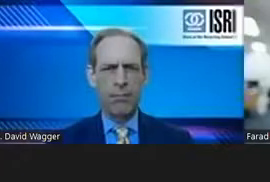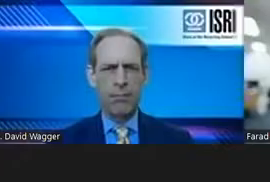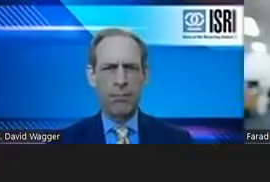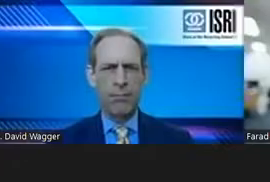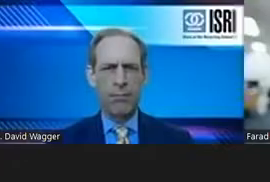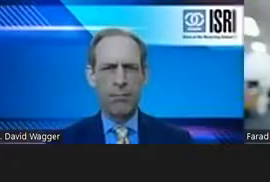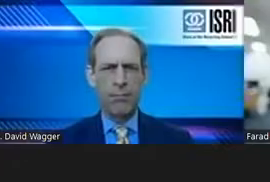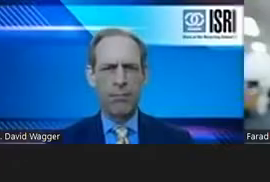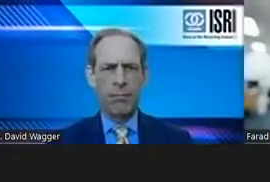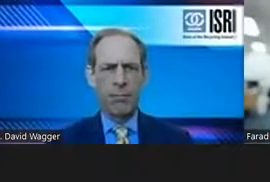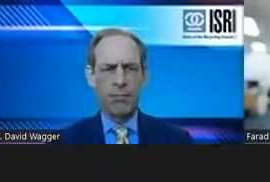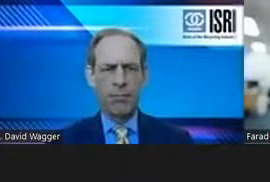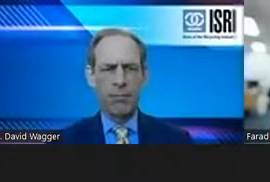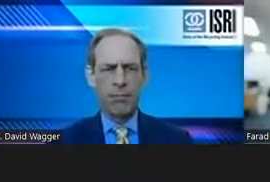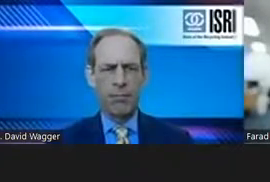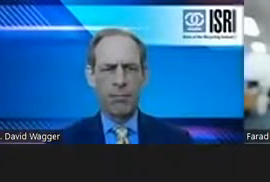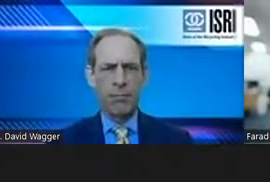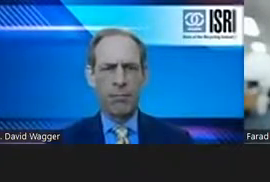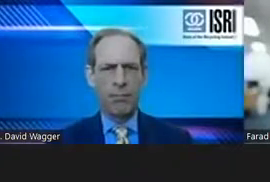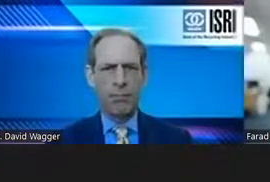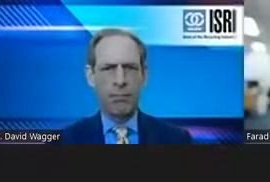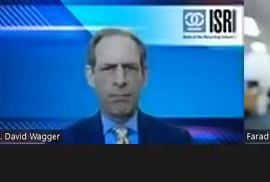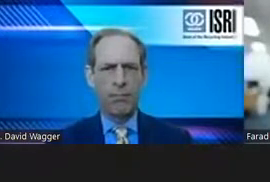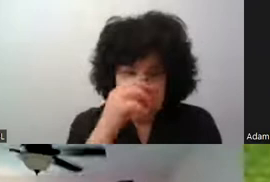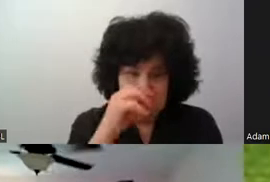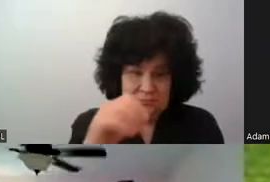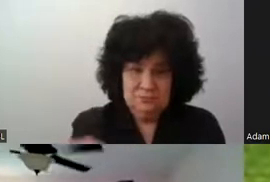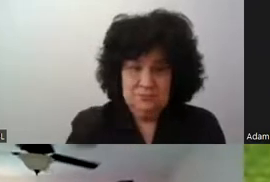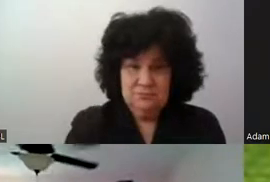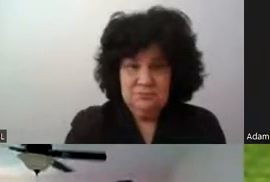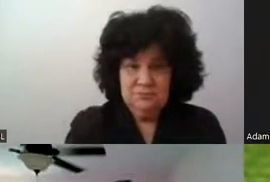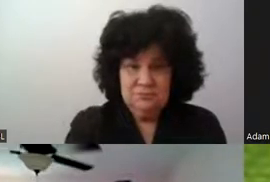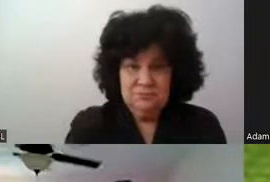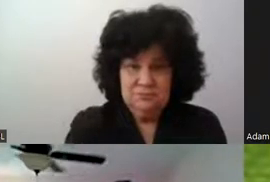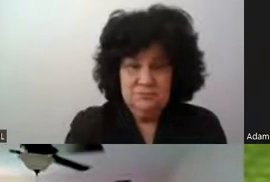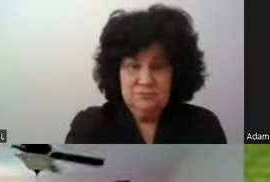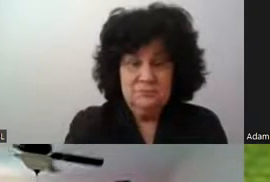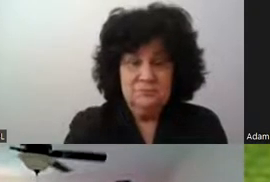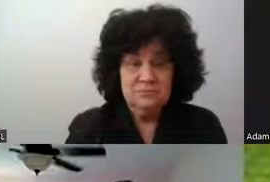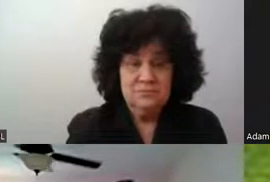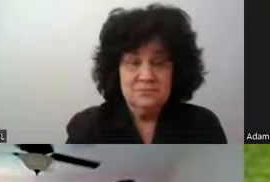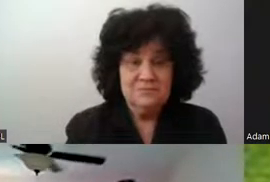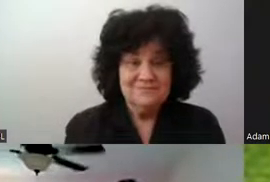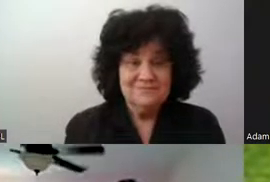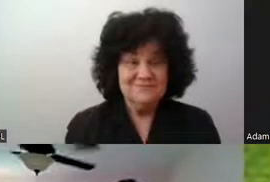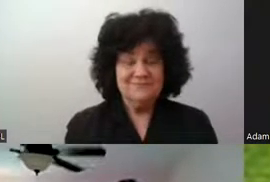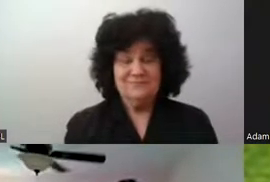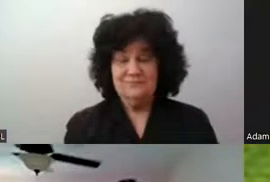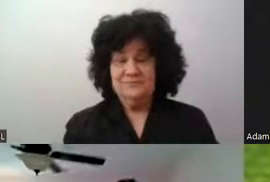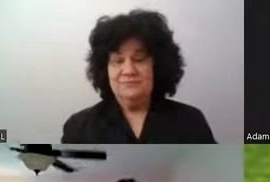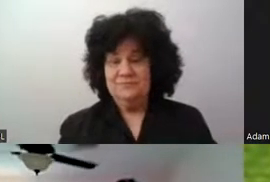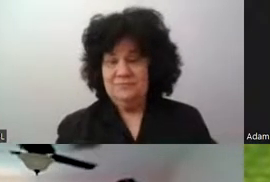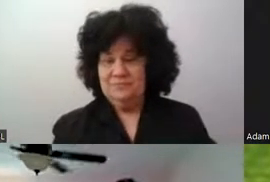next to Kristen and Farad, who will be our nominees for chair and co-chair of our